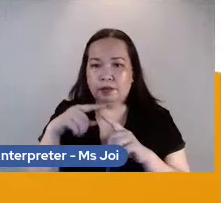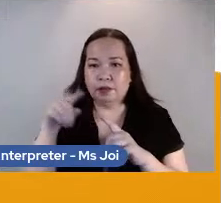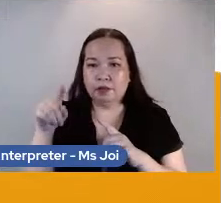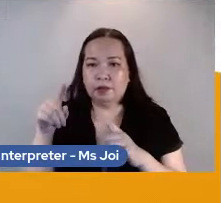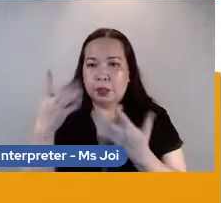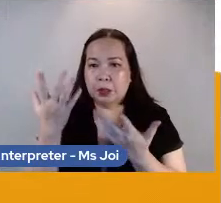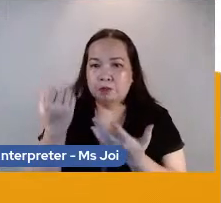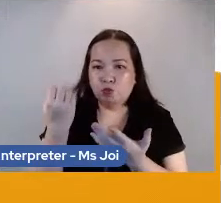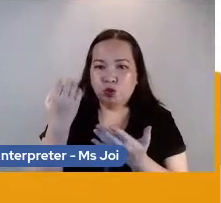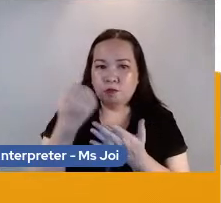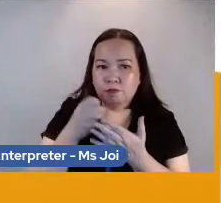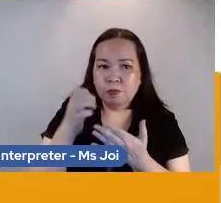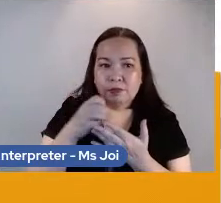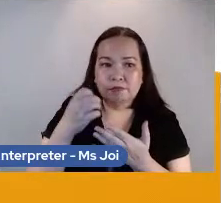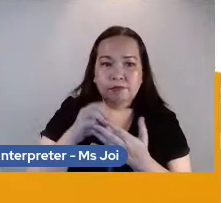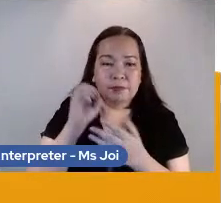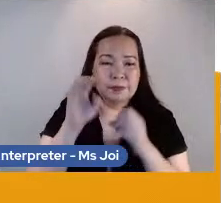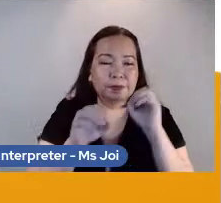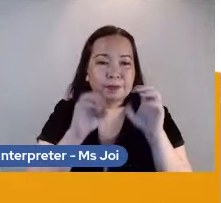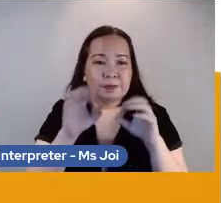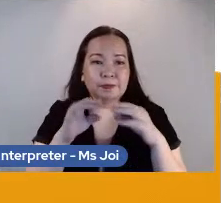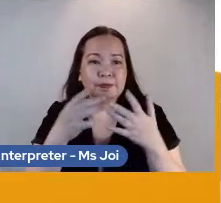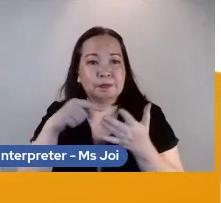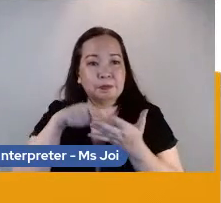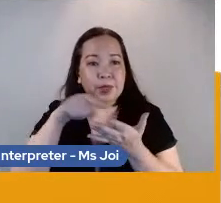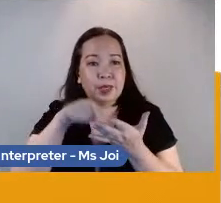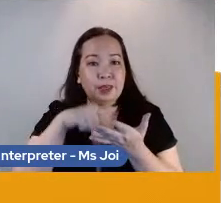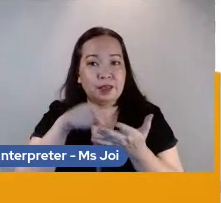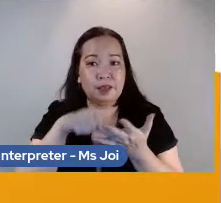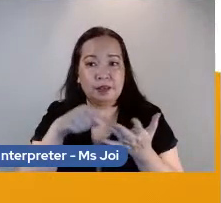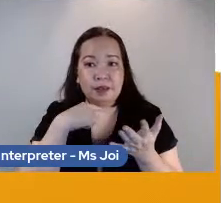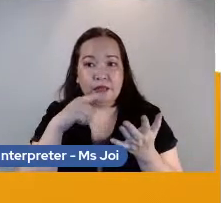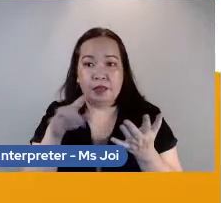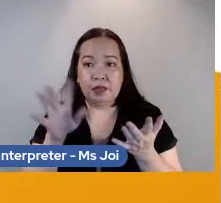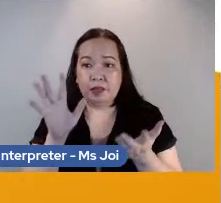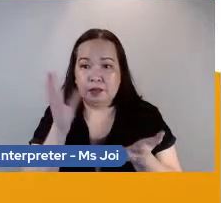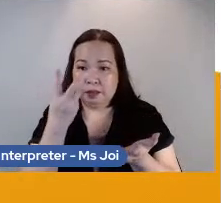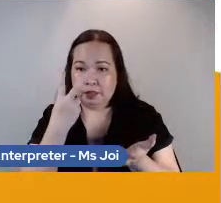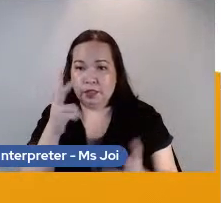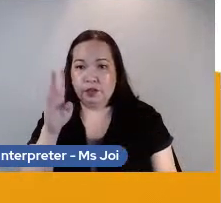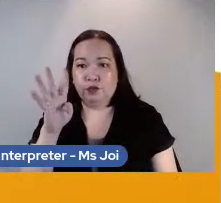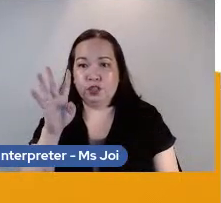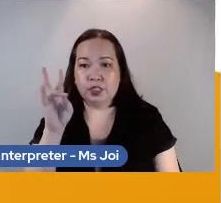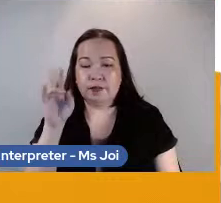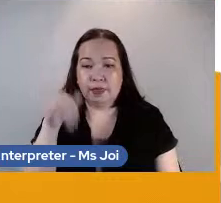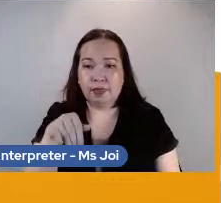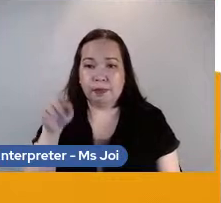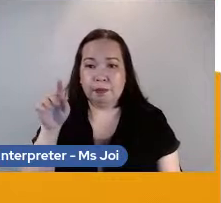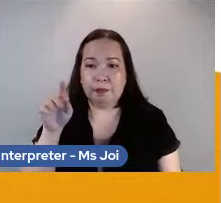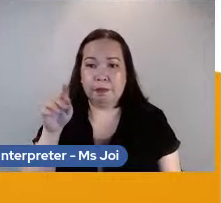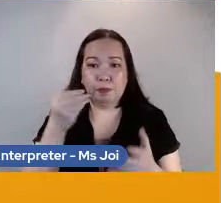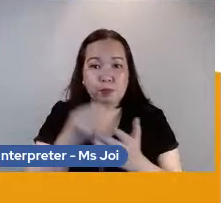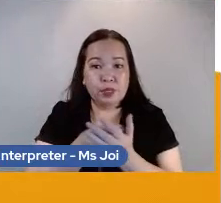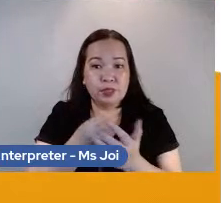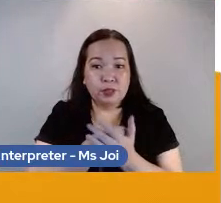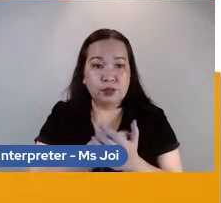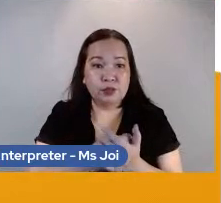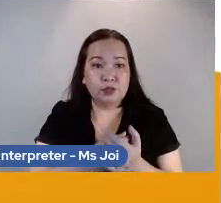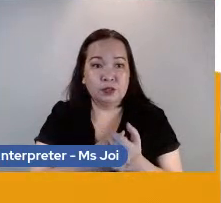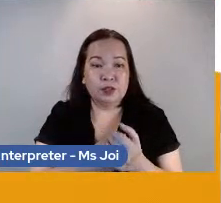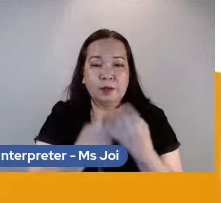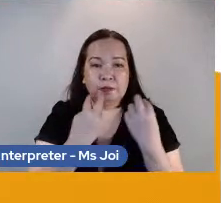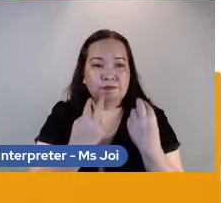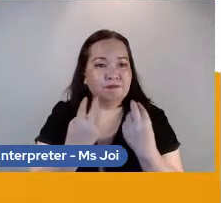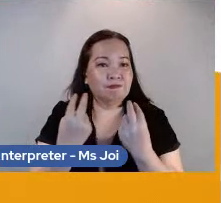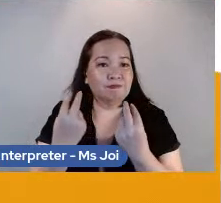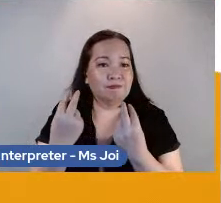particular page. And you can see that it's around 47,000 pesos. And that's looking back